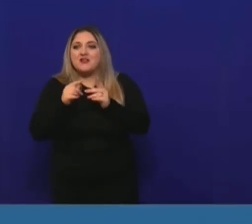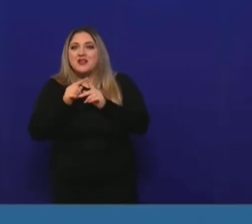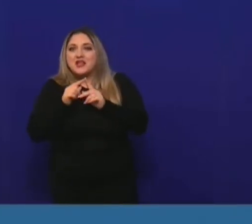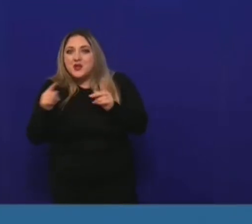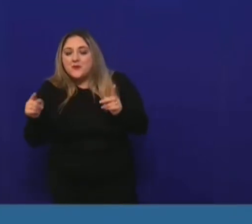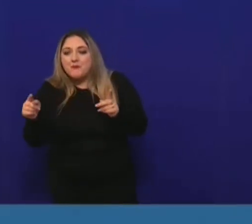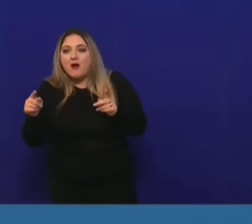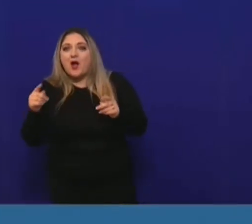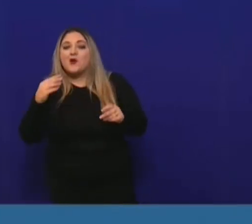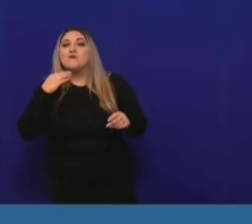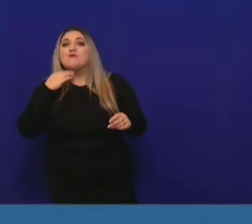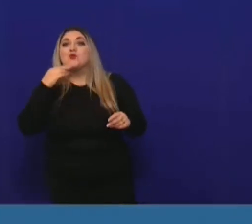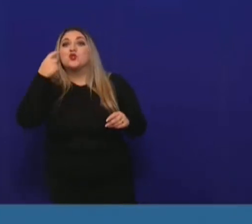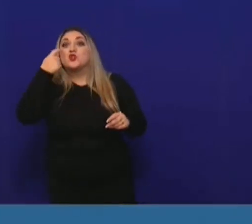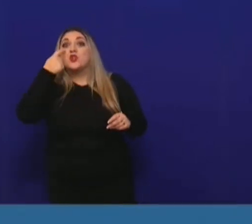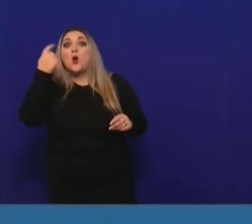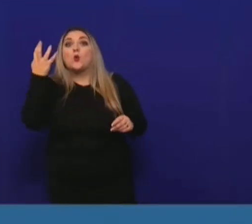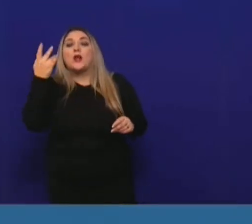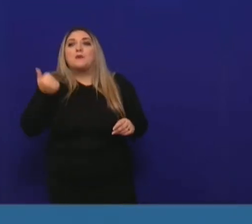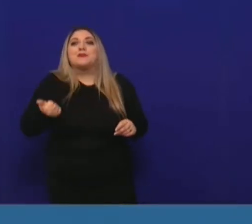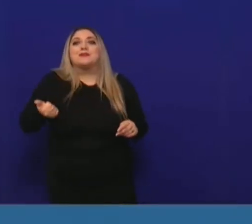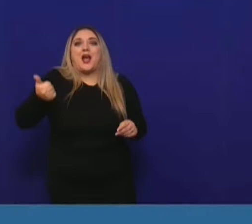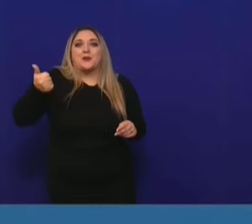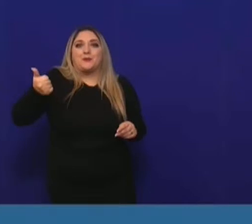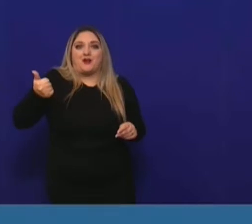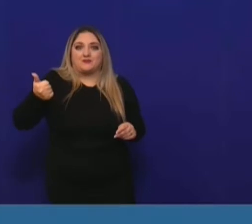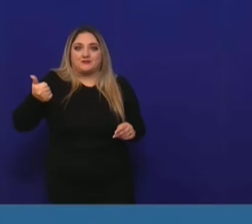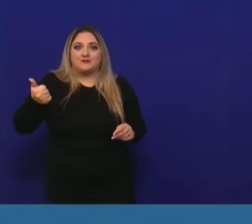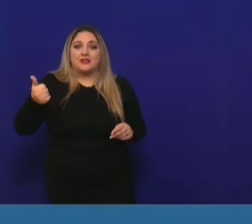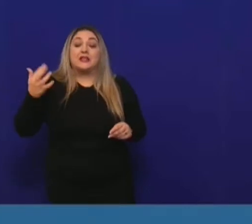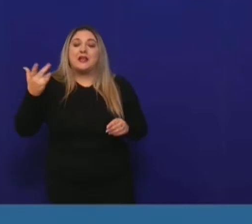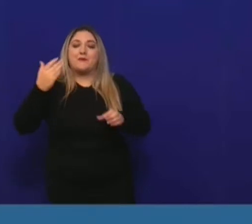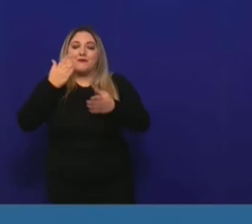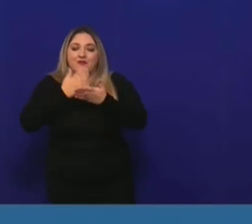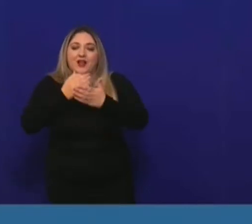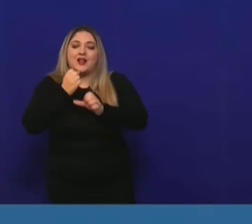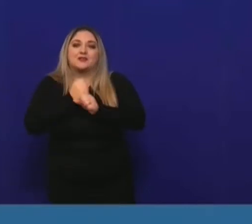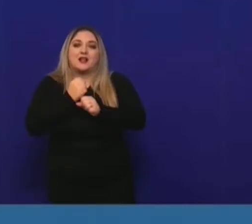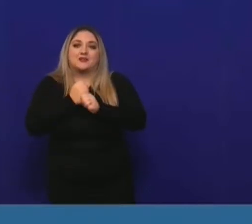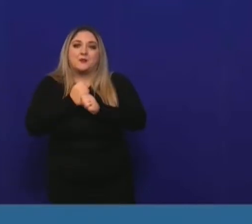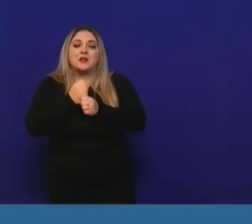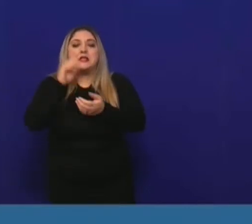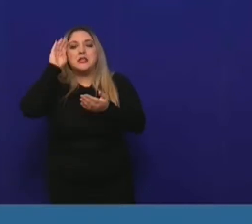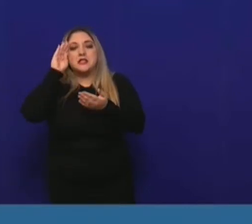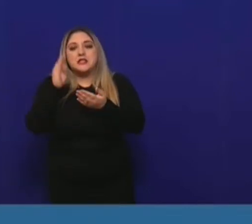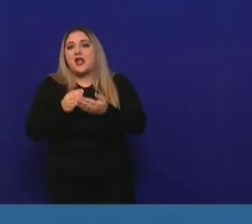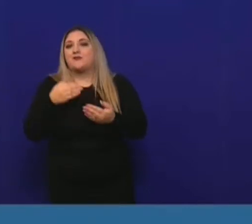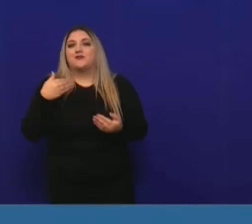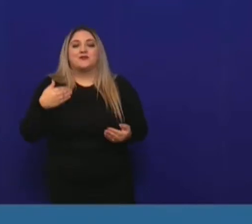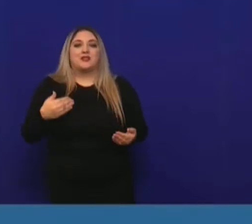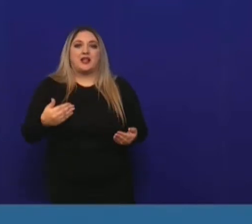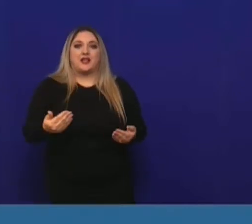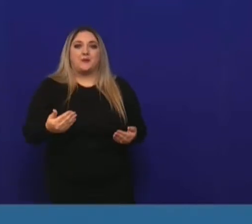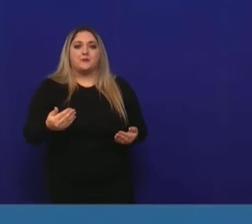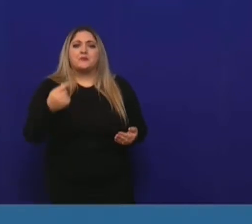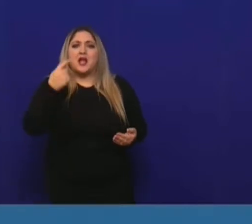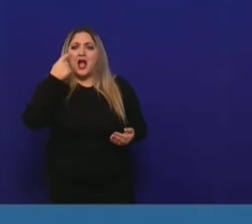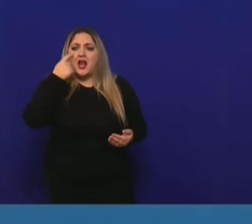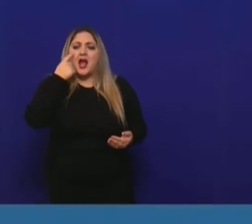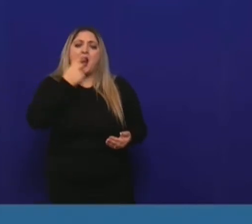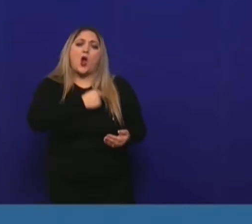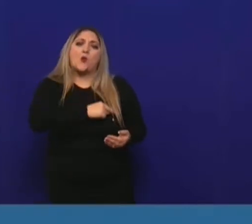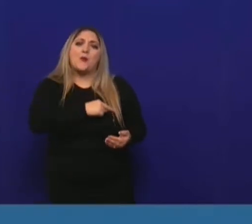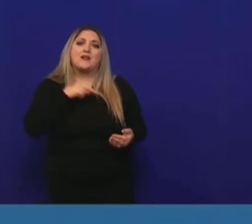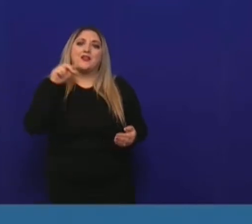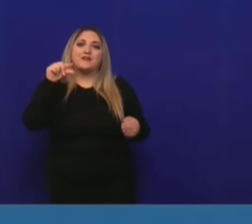ikkonsidrat l-effectiveness ta' din il-vaccine. U allura aħna ħatana bħala Malta bħala pożizzjoni nkunu qegħdin nistennew